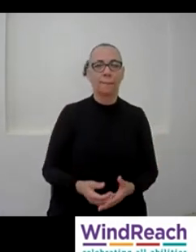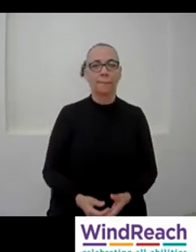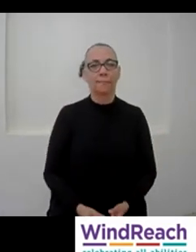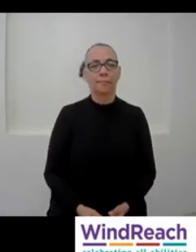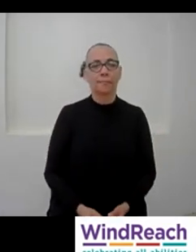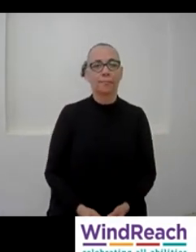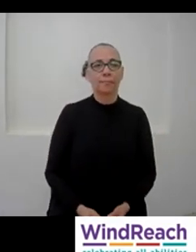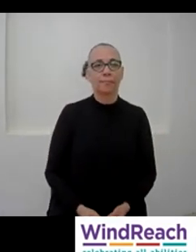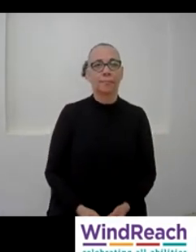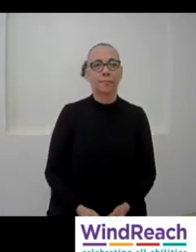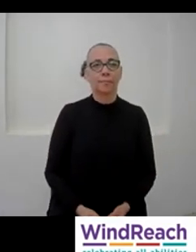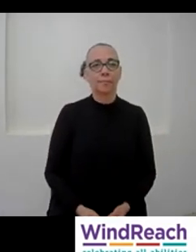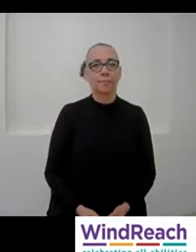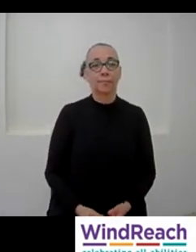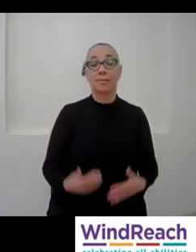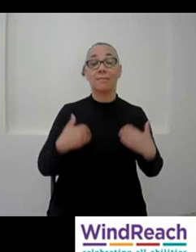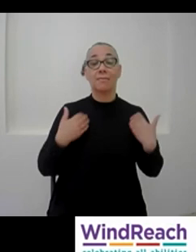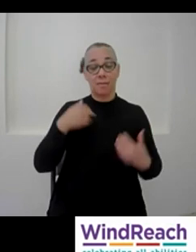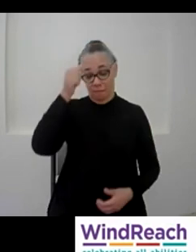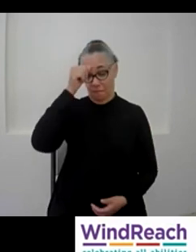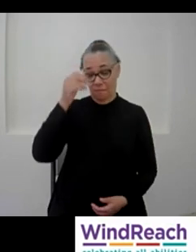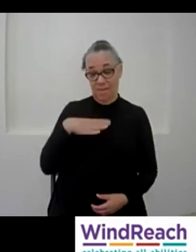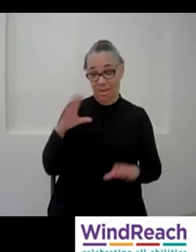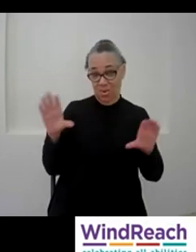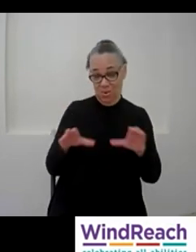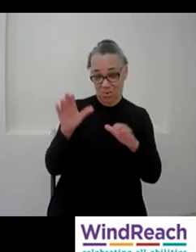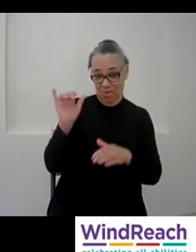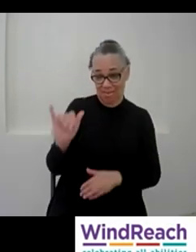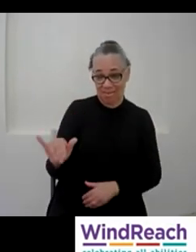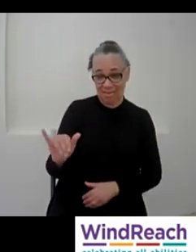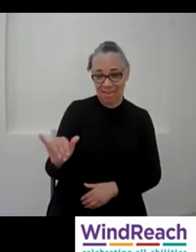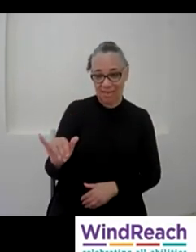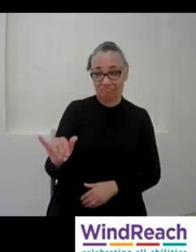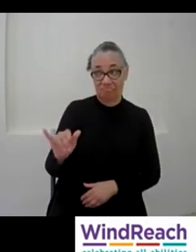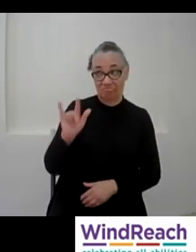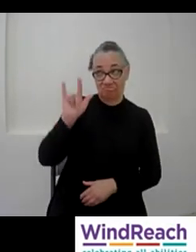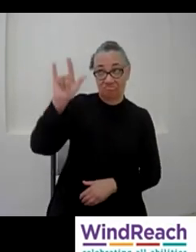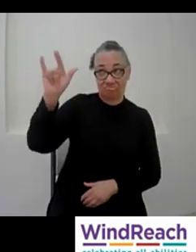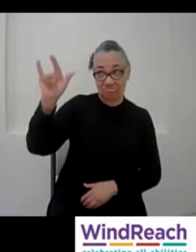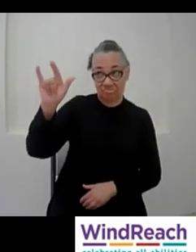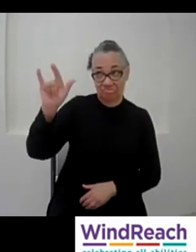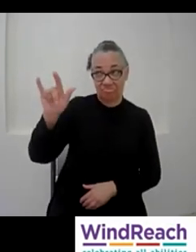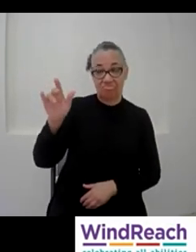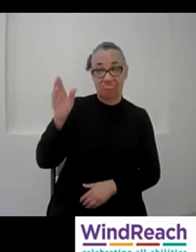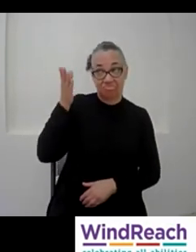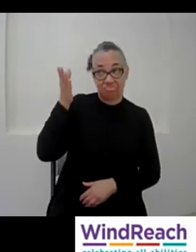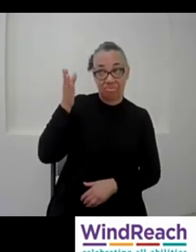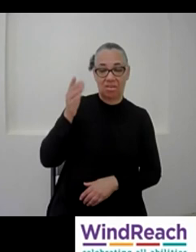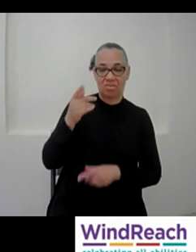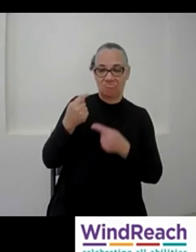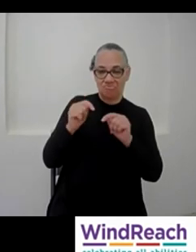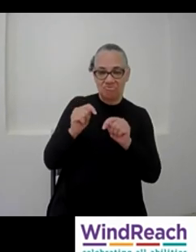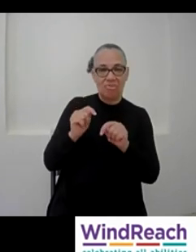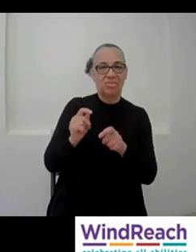It's the young man that was doing it had been overseas to try and work out how he